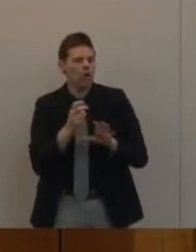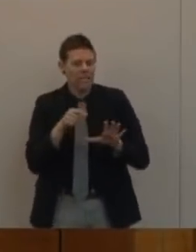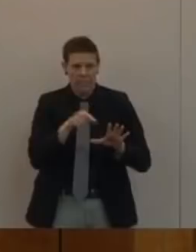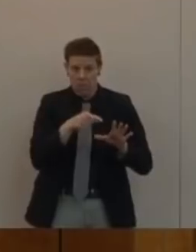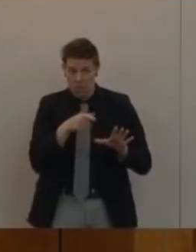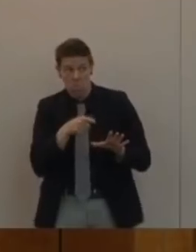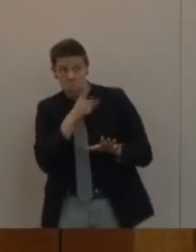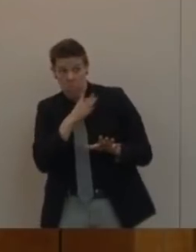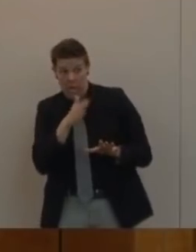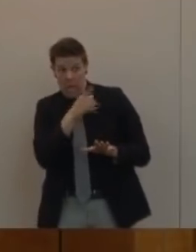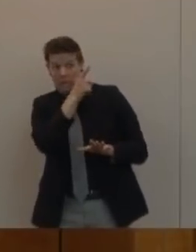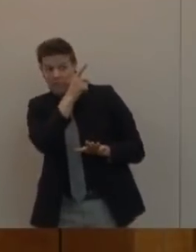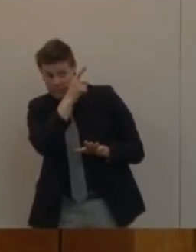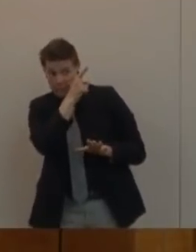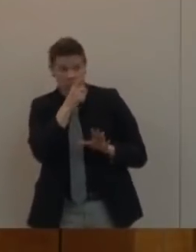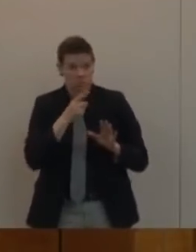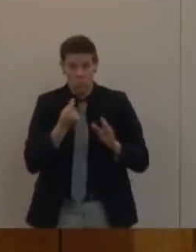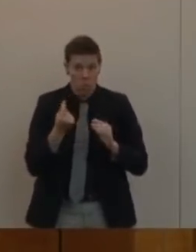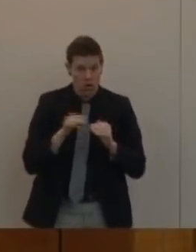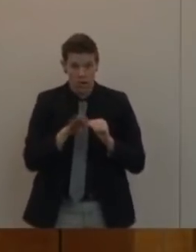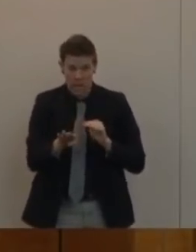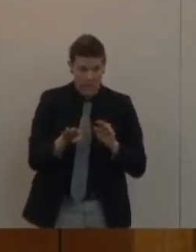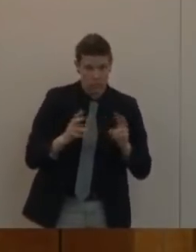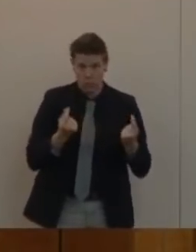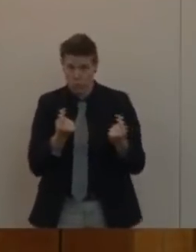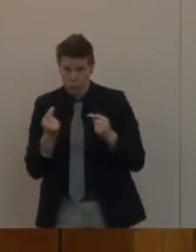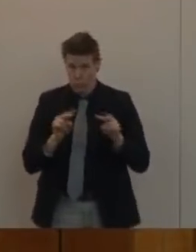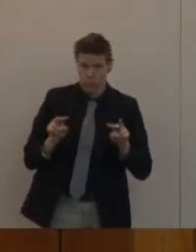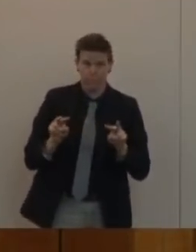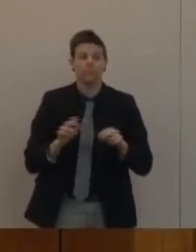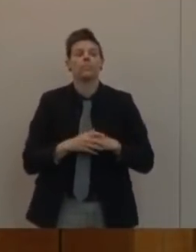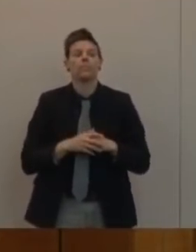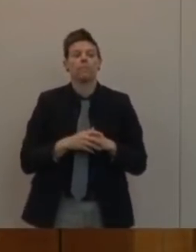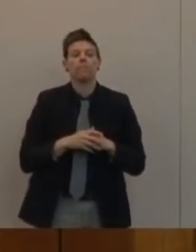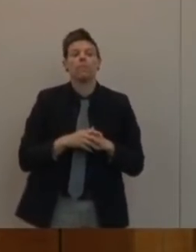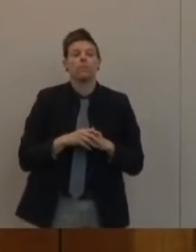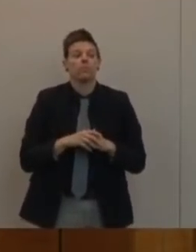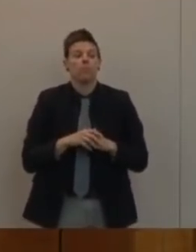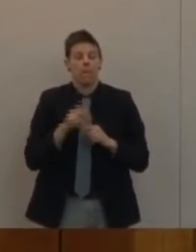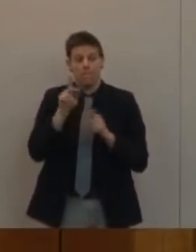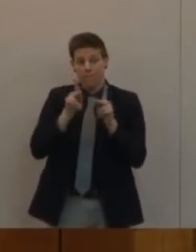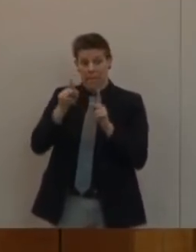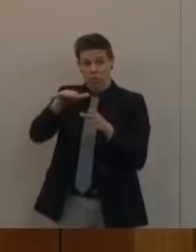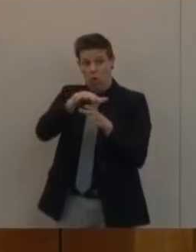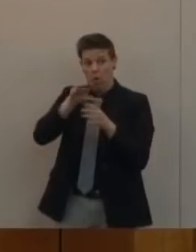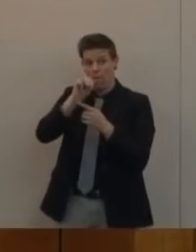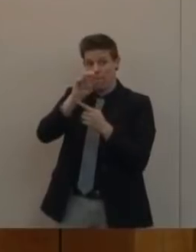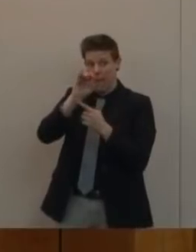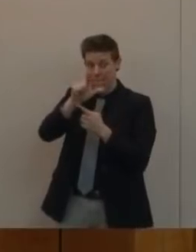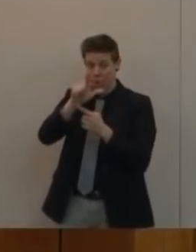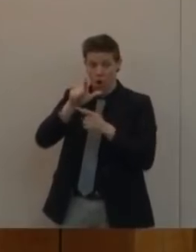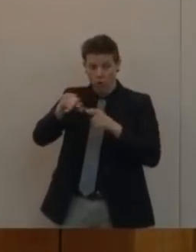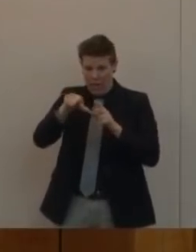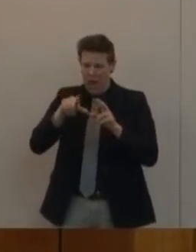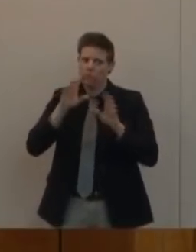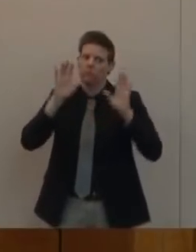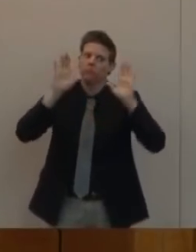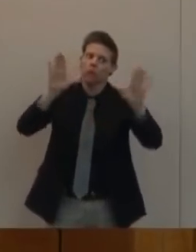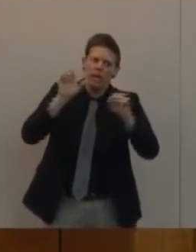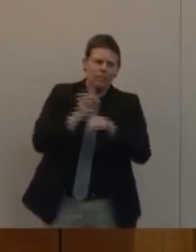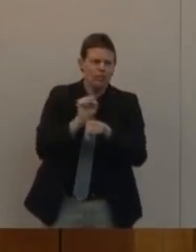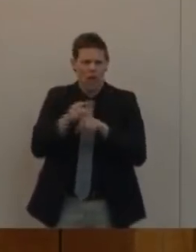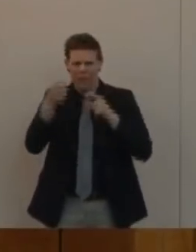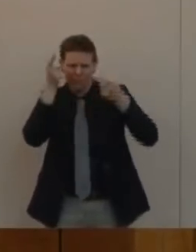steps in this, and the folks at Memorial have done a great job cooperating with us to connect with the hospitals in your